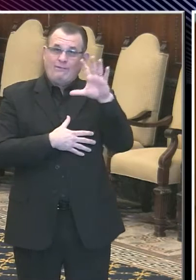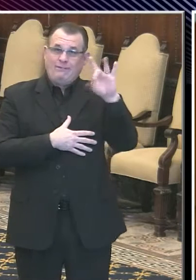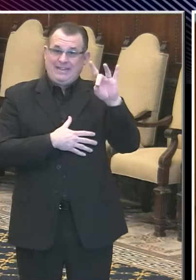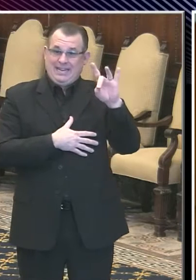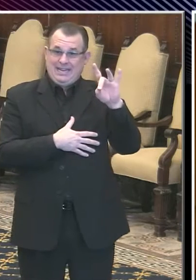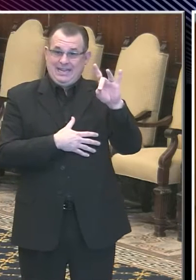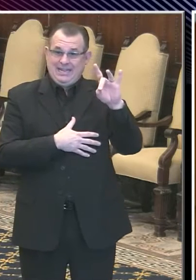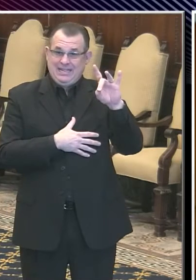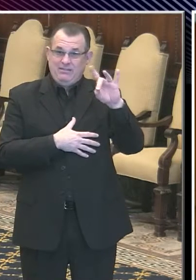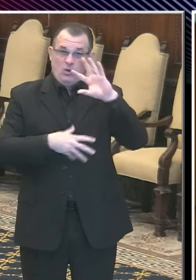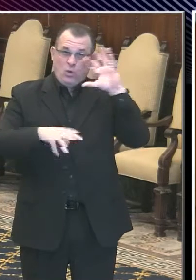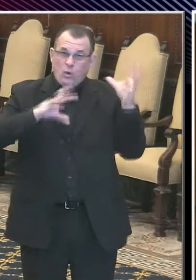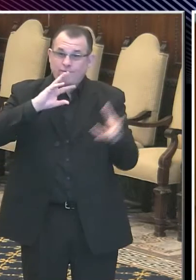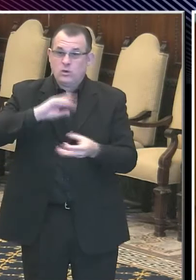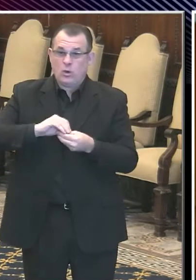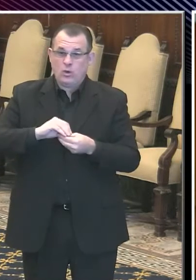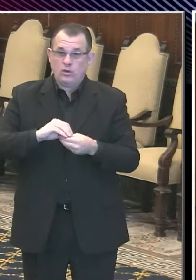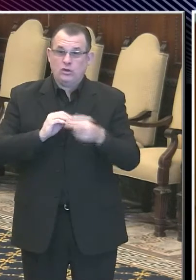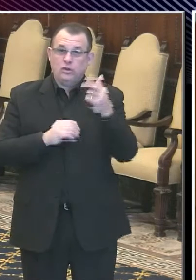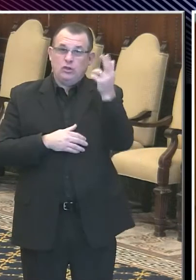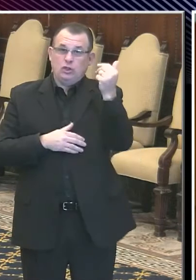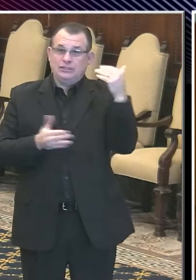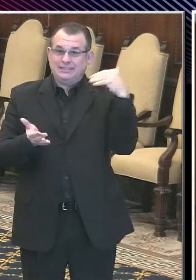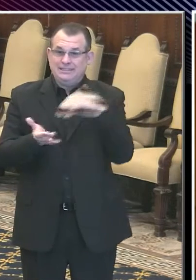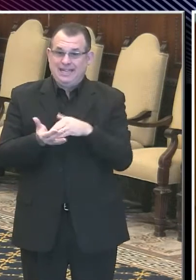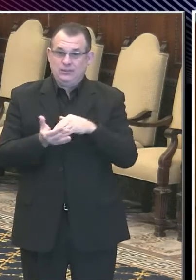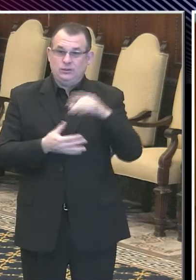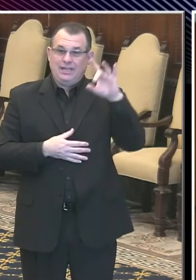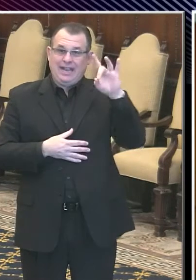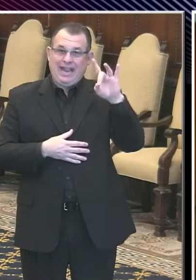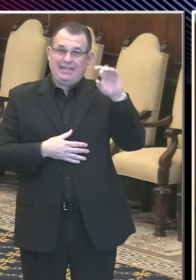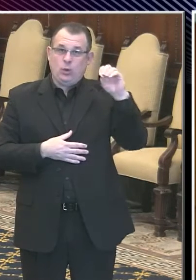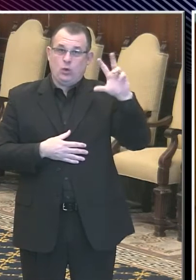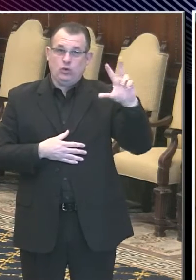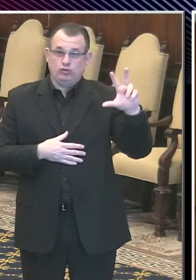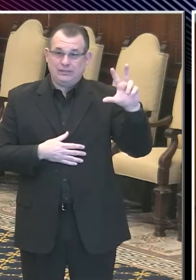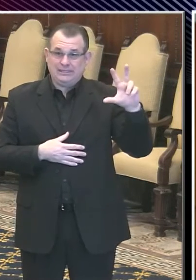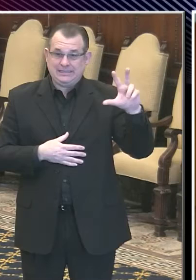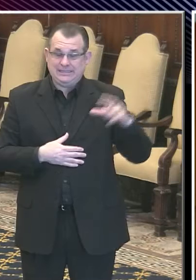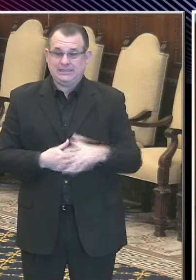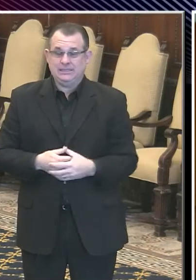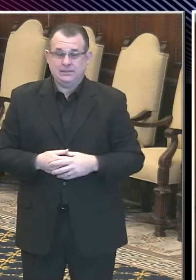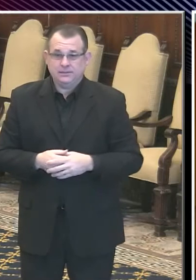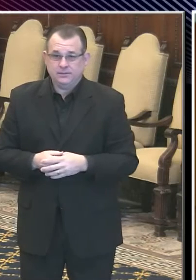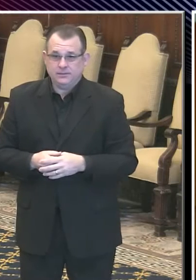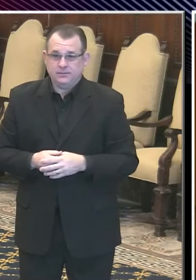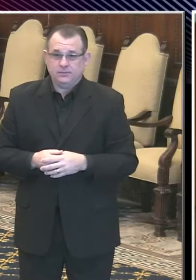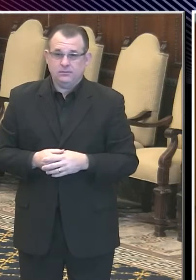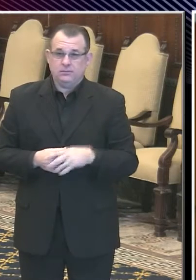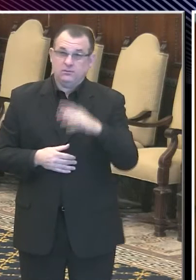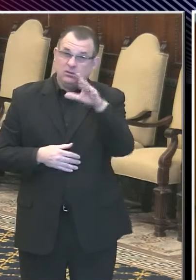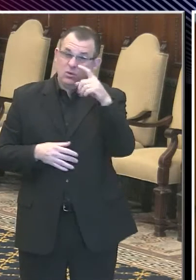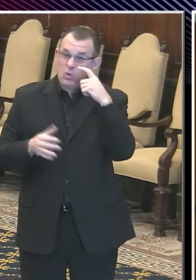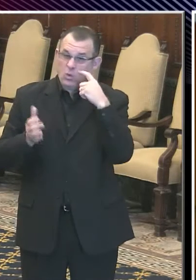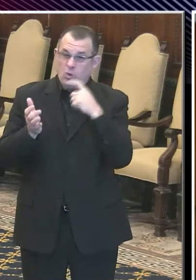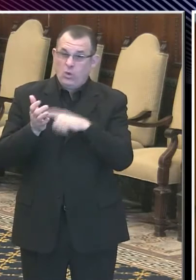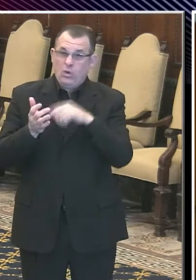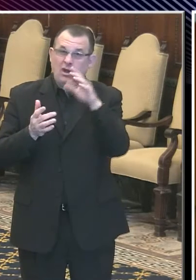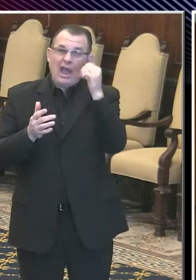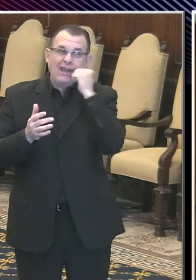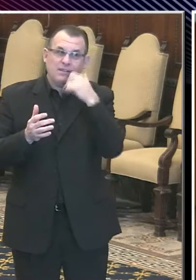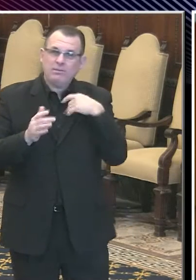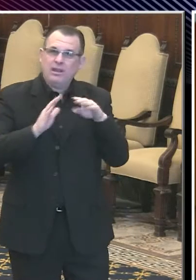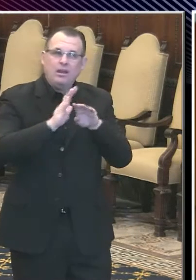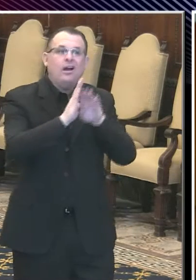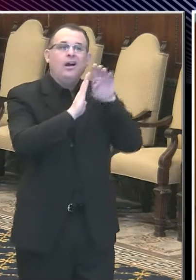residents, bringing us to a total of 13,803 since the beginning of the epidemic. Now, you'll see continued day-to-day fluctuations in that